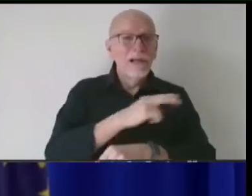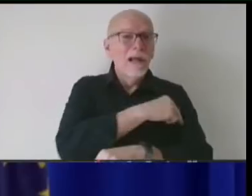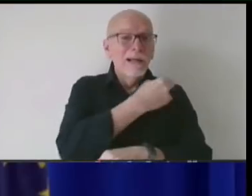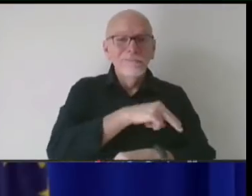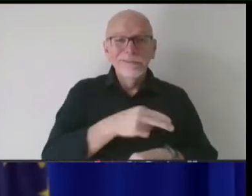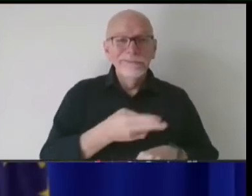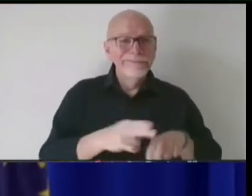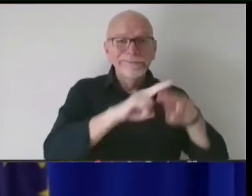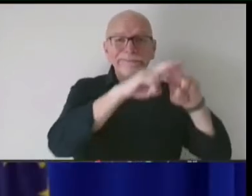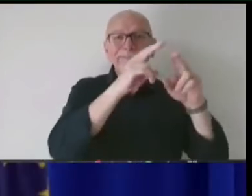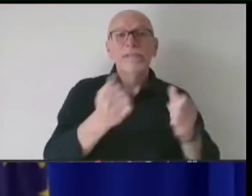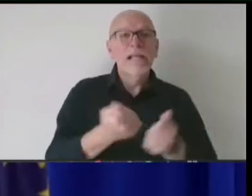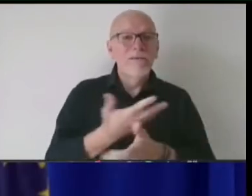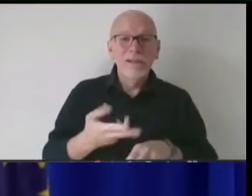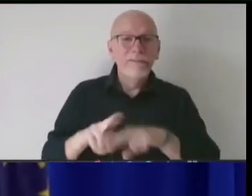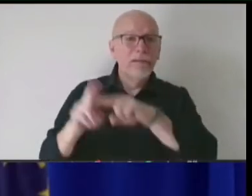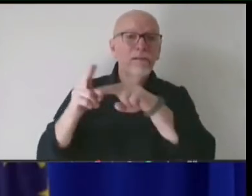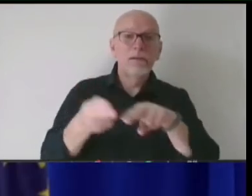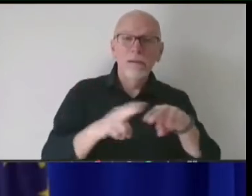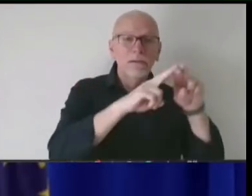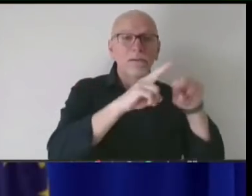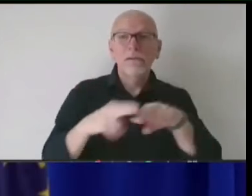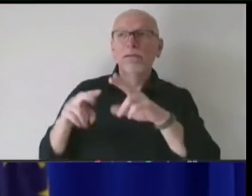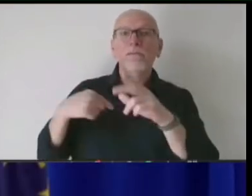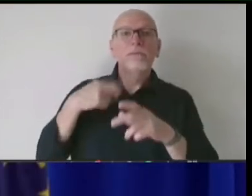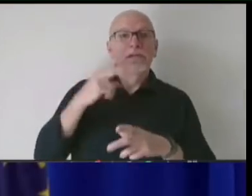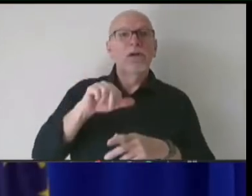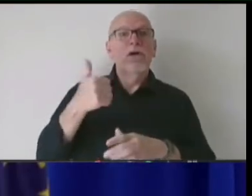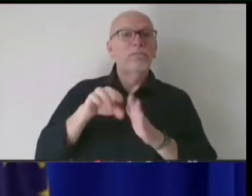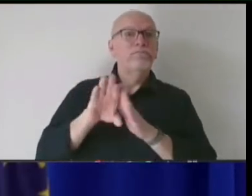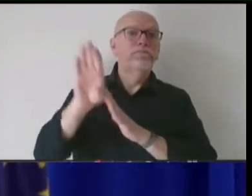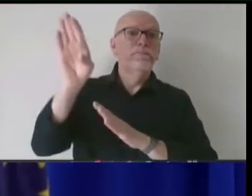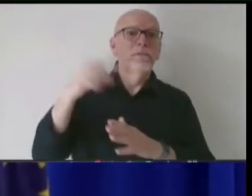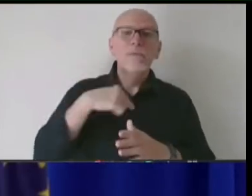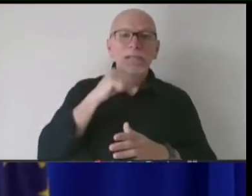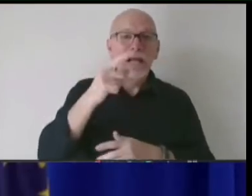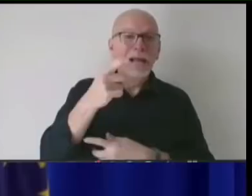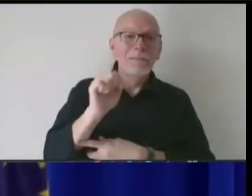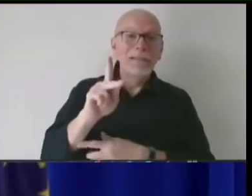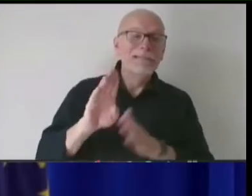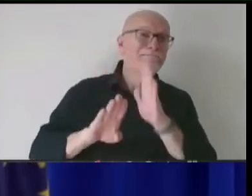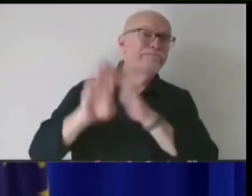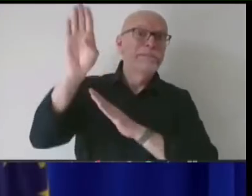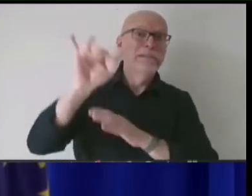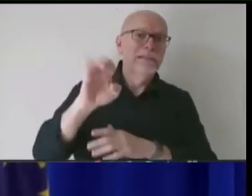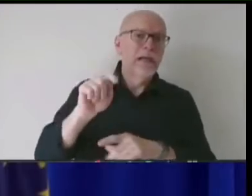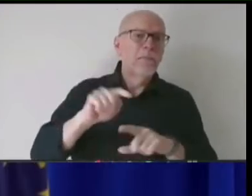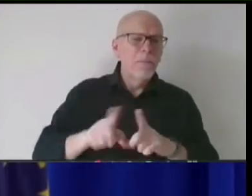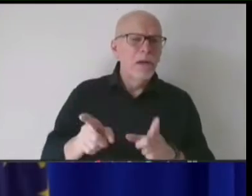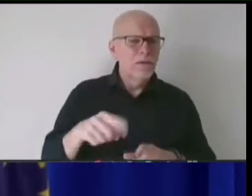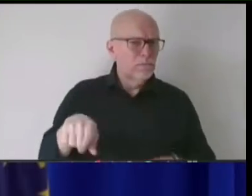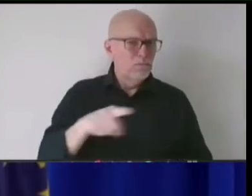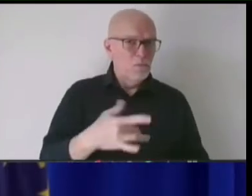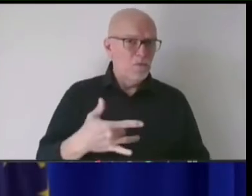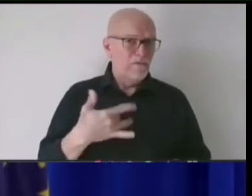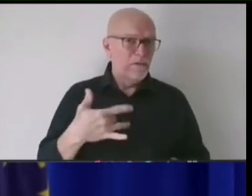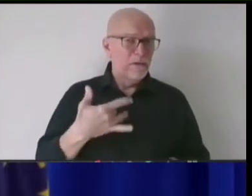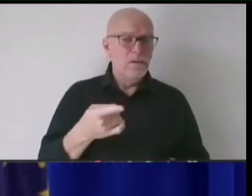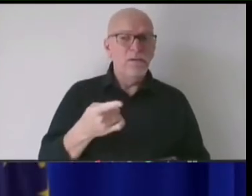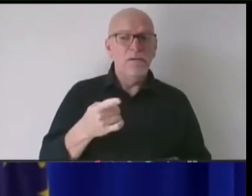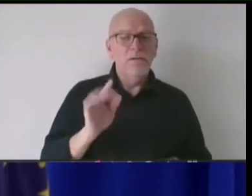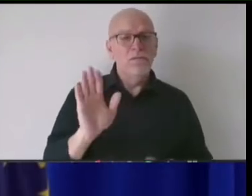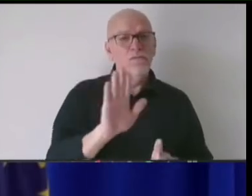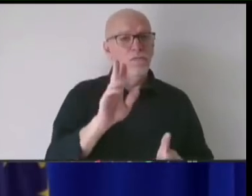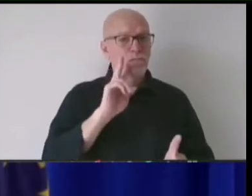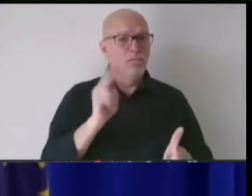up, everything's going up. We're starting to see another surge. We're not at that peak yet. Do you feel, from both of your perspectives, the